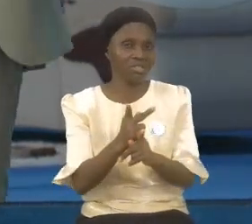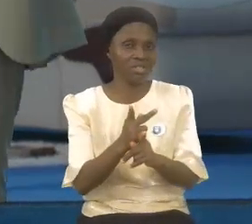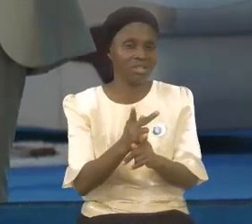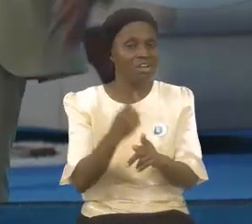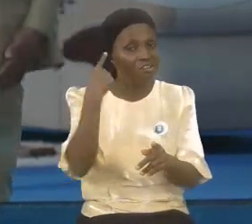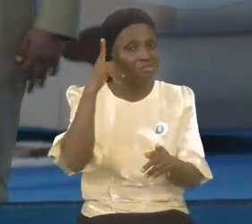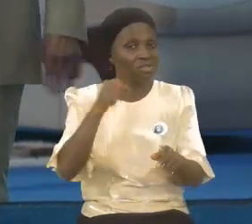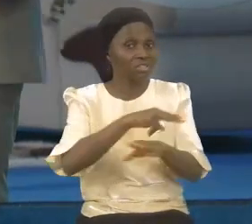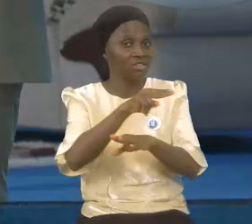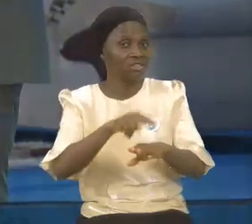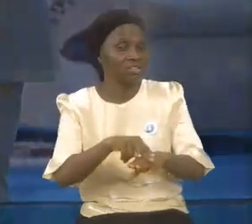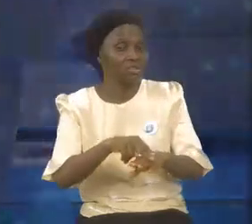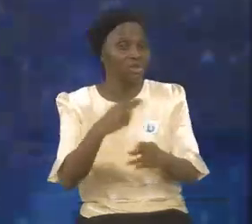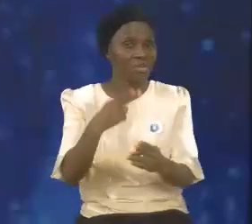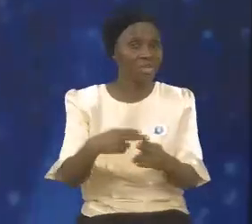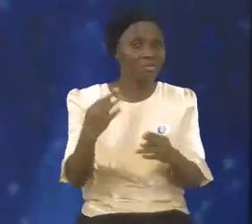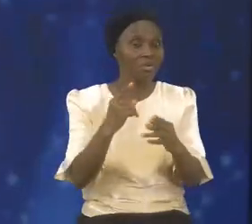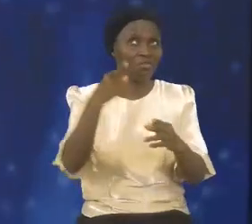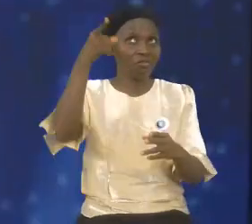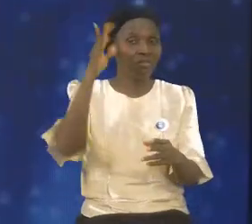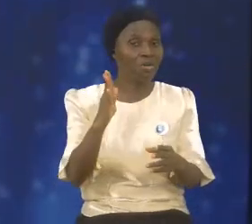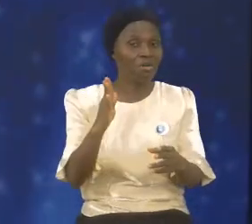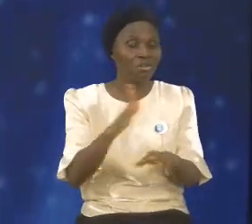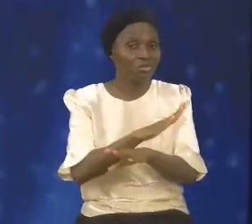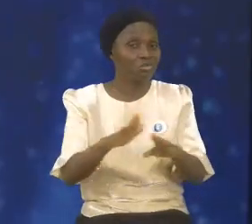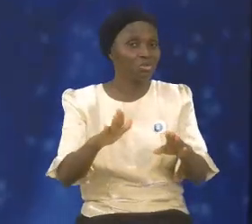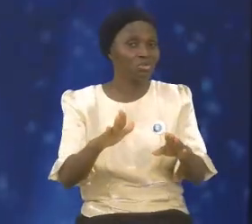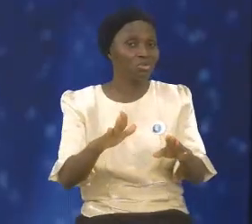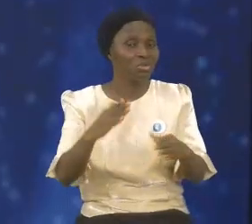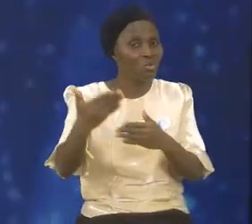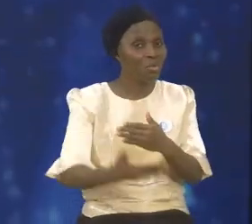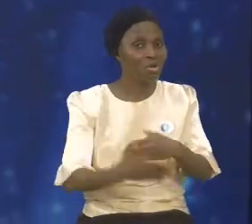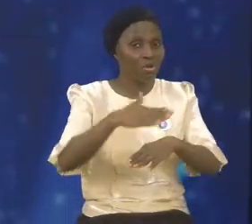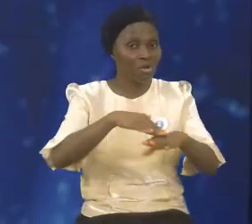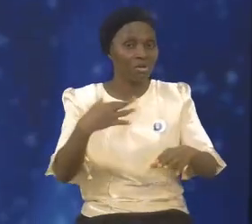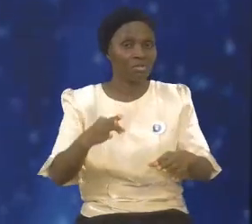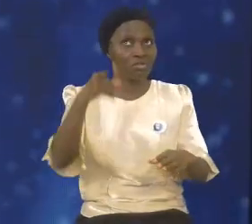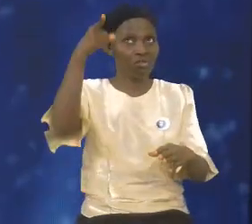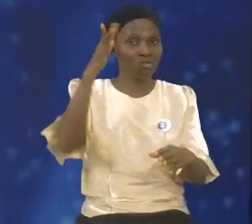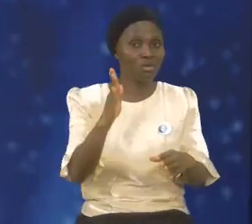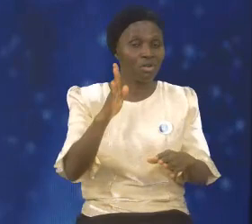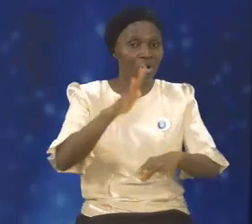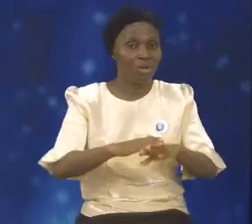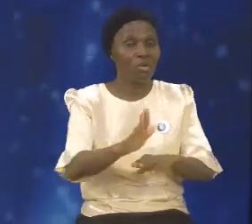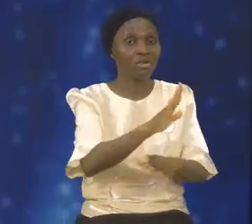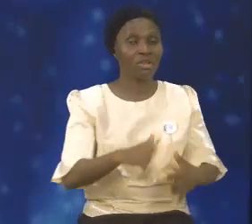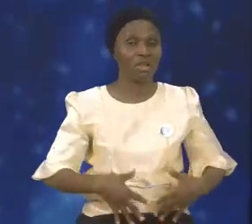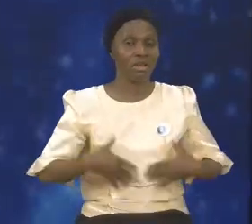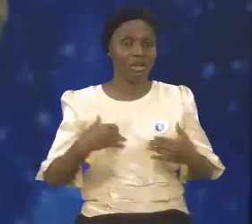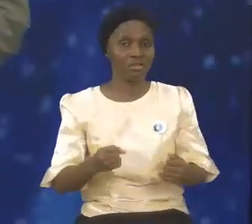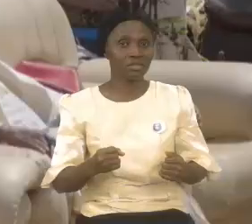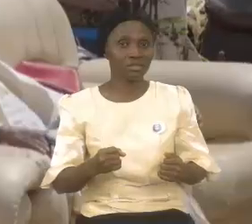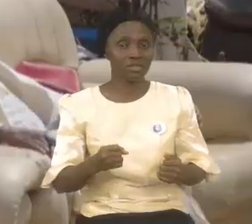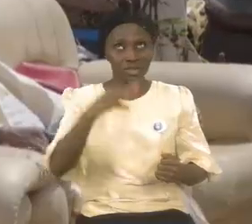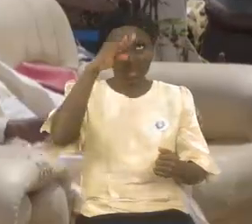God, and the calling of God upon their lives. He shall destroy the sinners out of each. Look